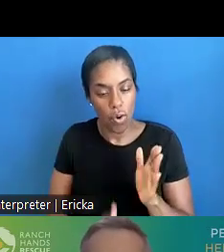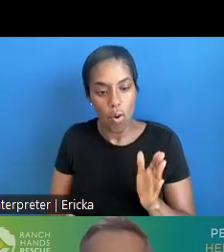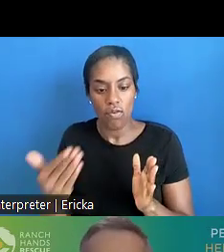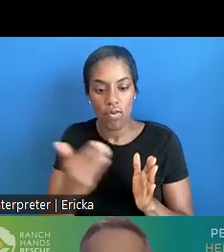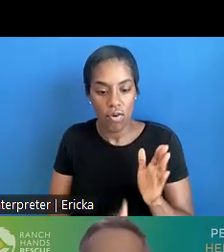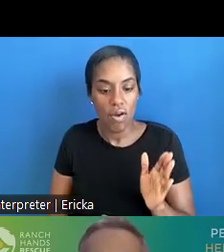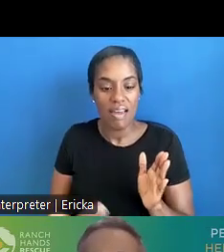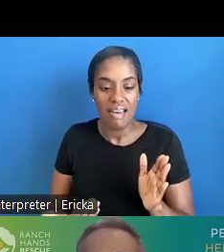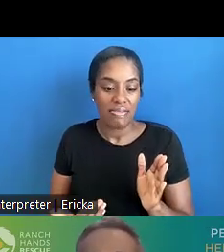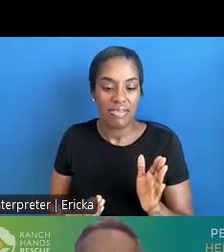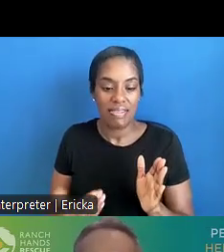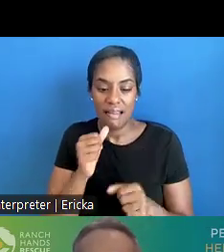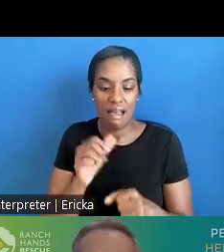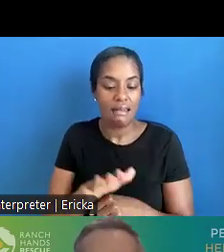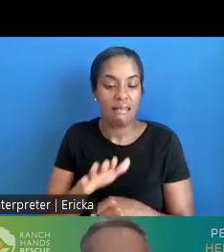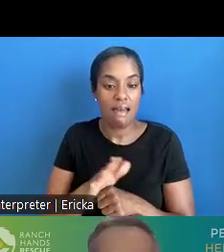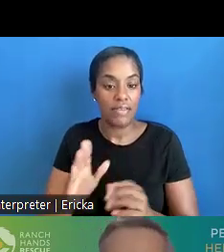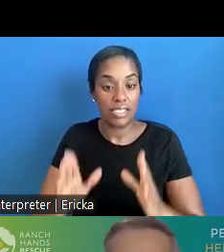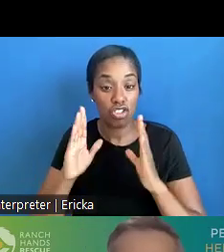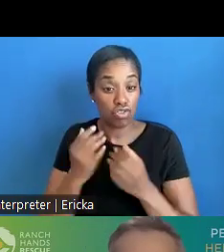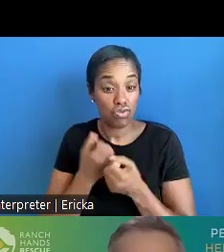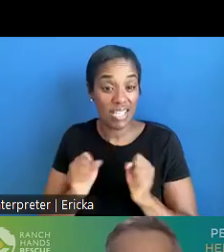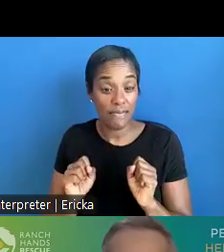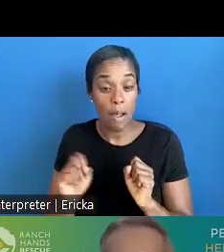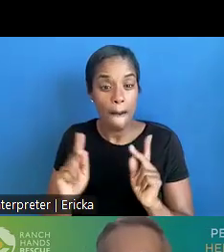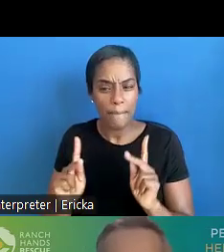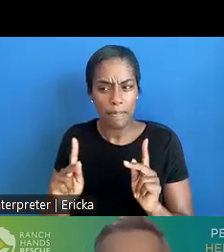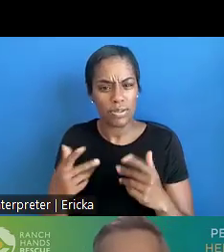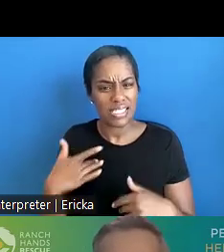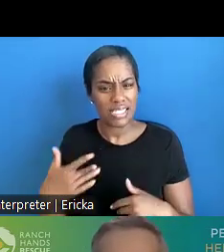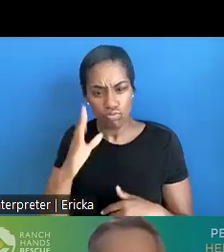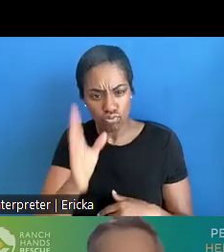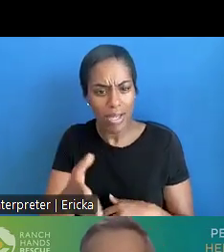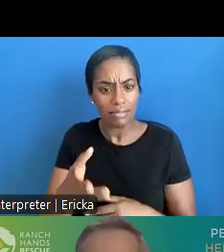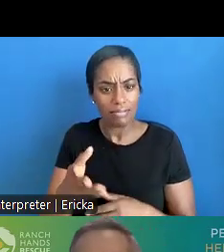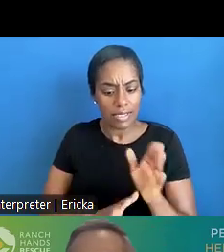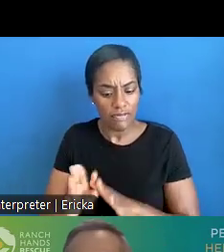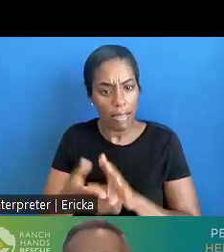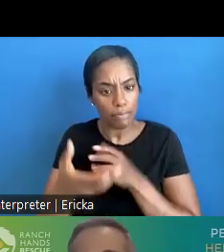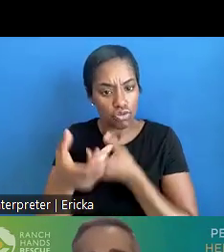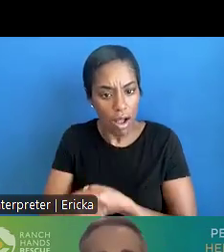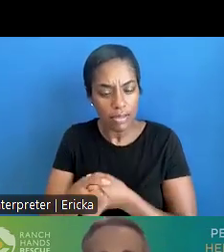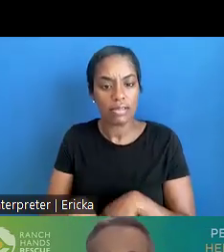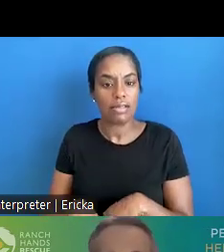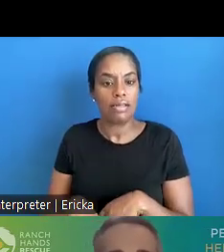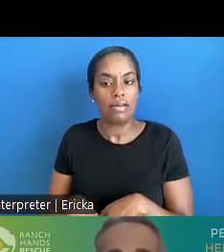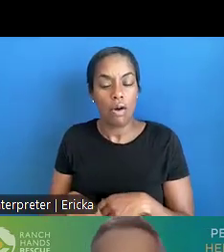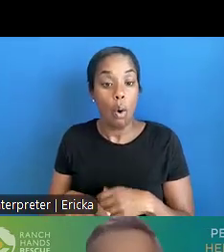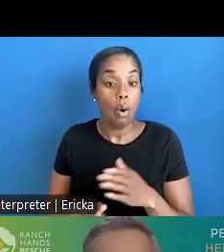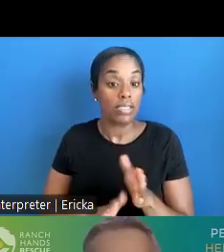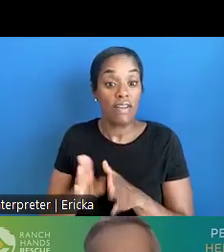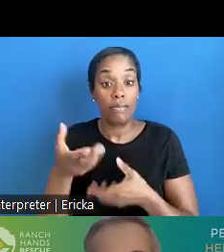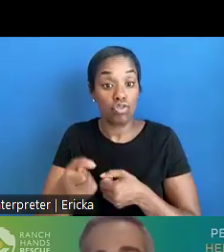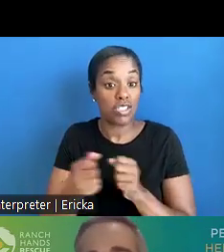felt safety and how people go straight for trust and developing trust with an individual, or having them develop trust within